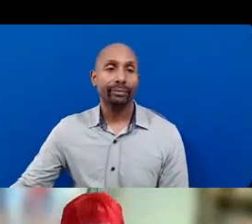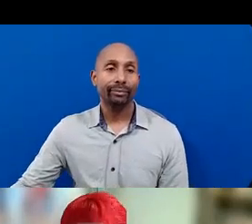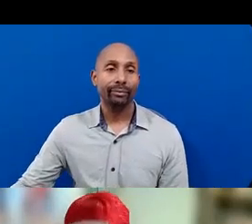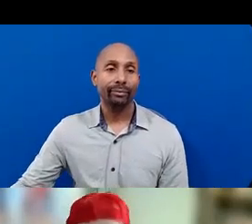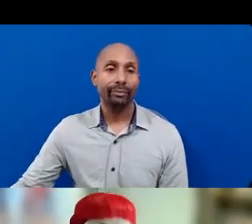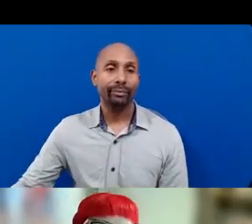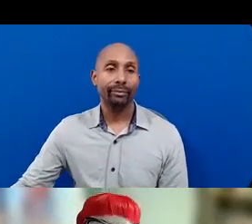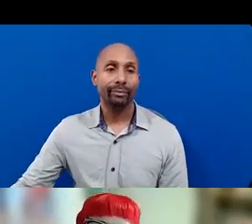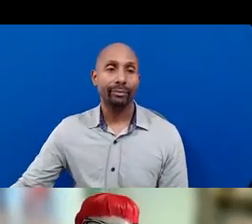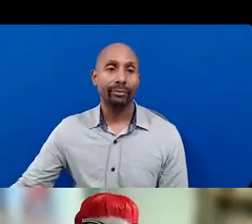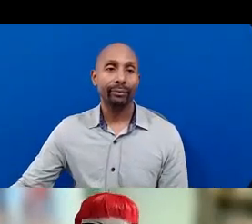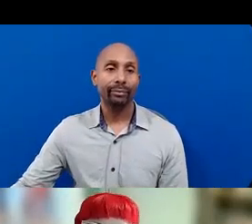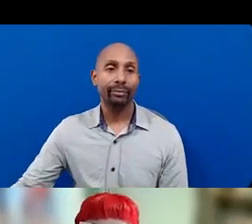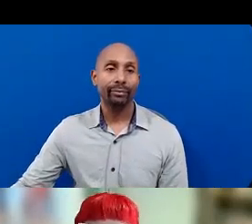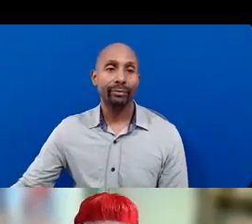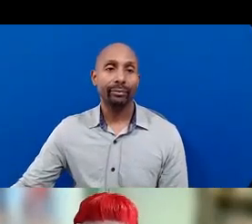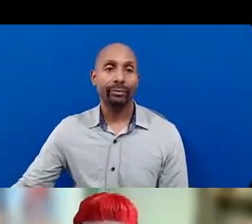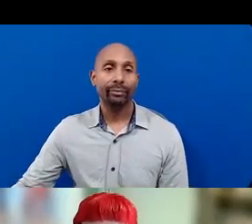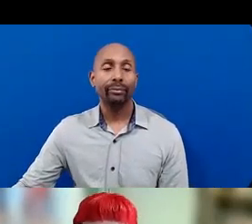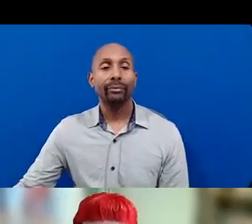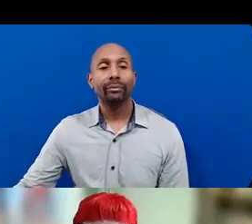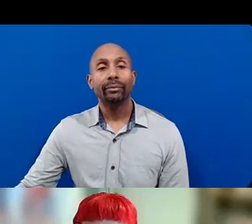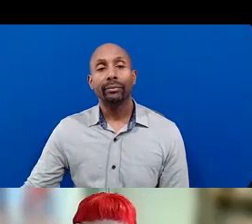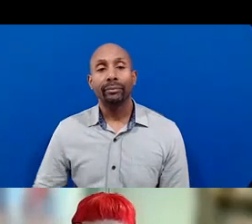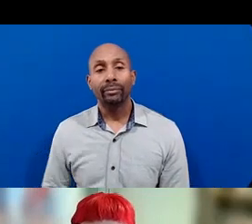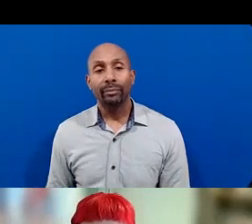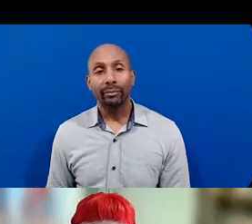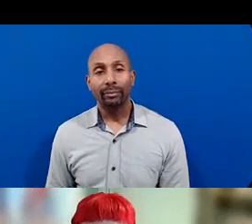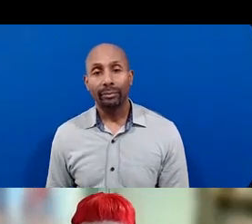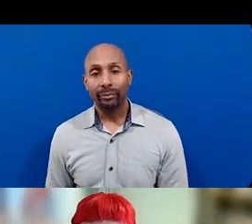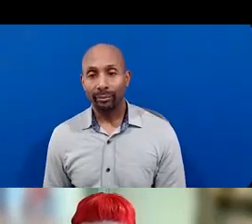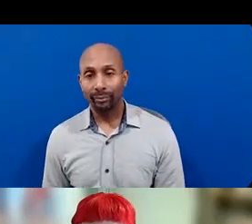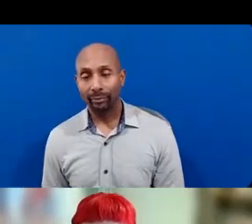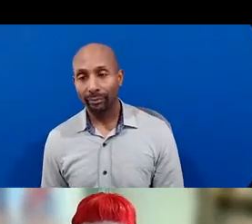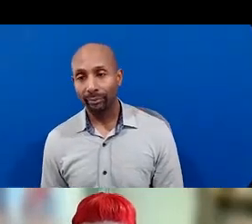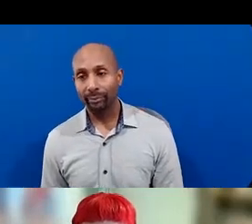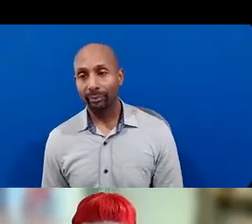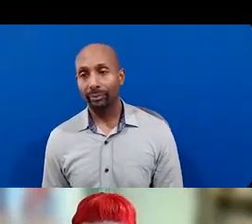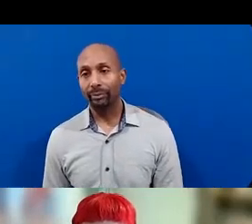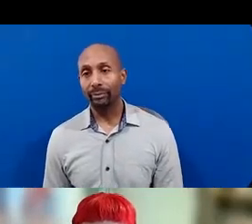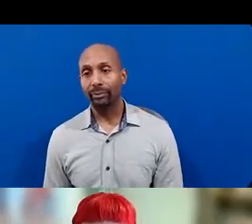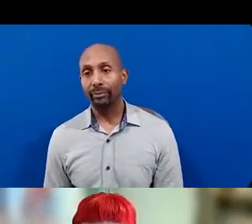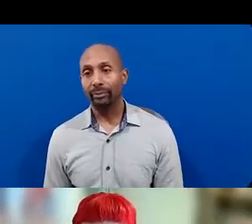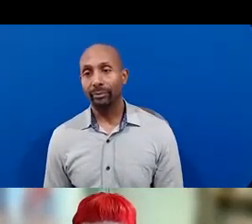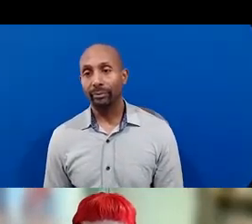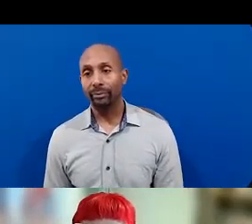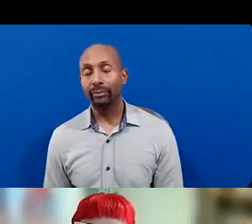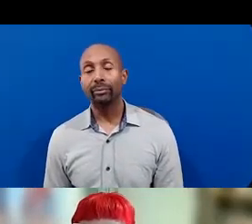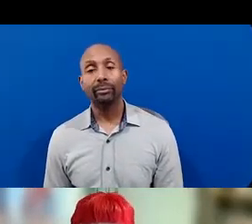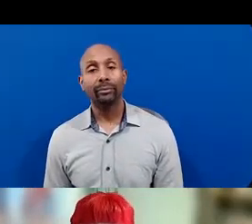The reason why someone would want to get a booster shot is, again, we want to make sure that their